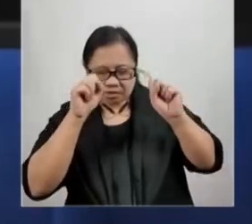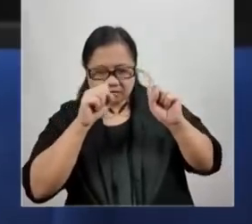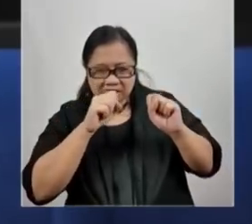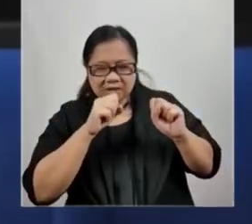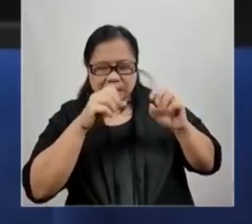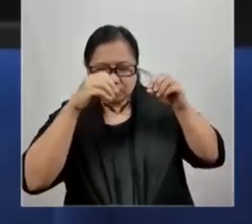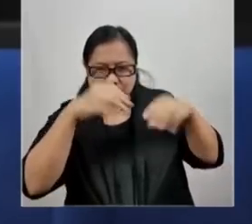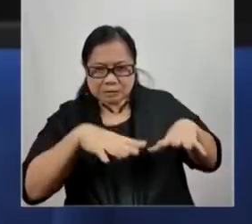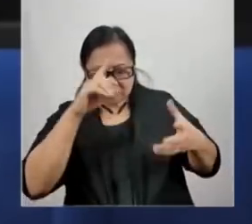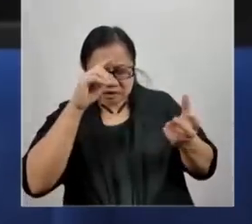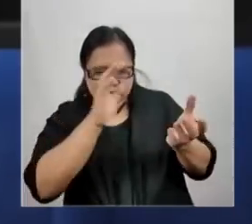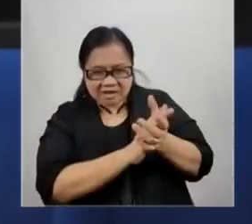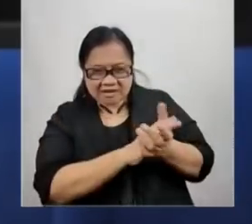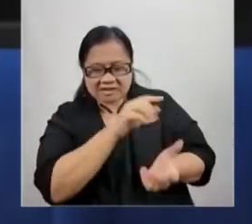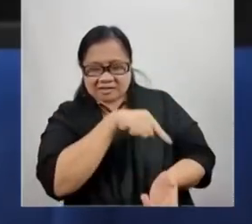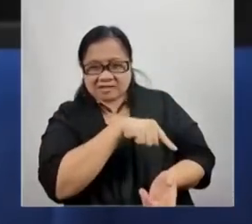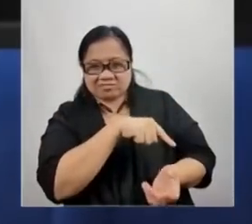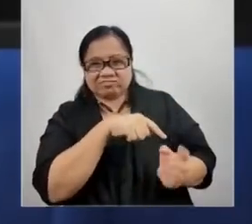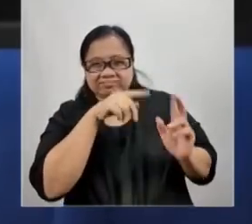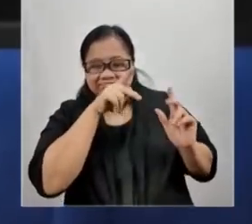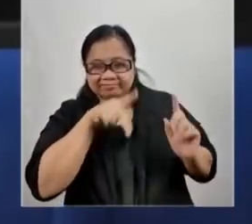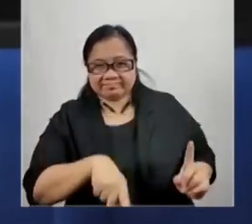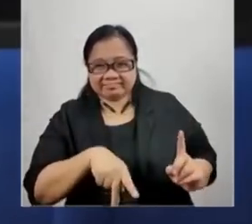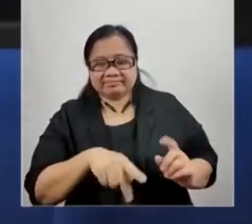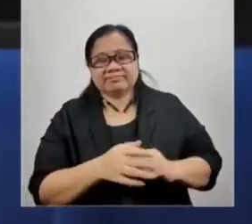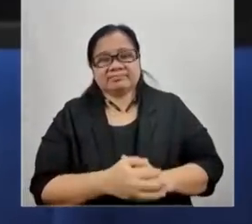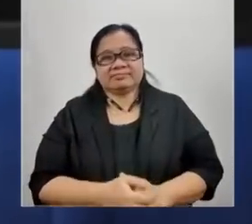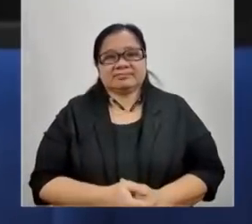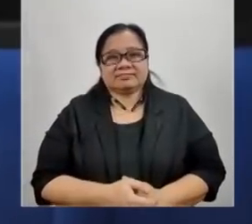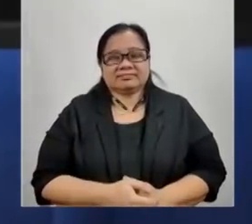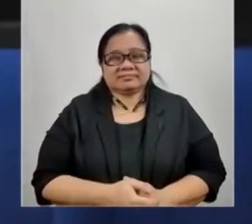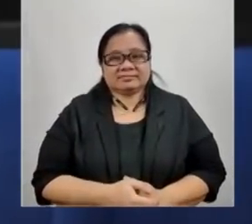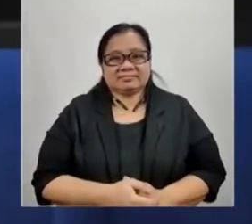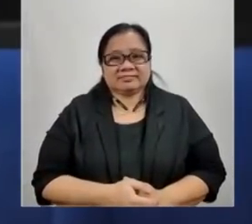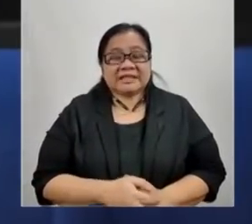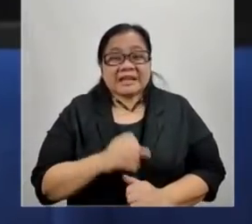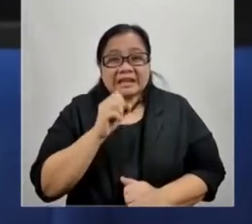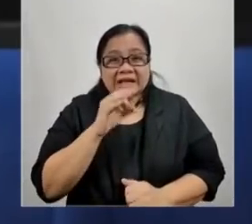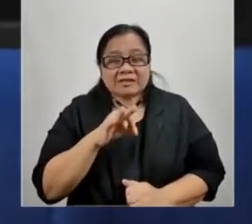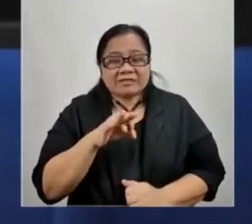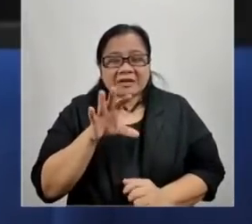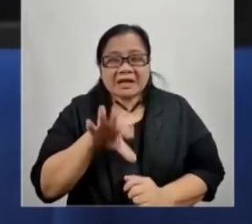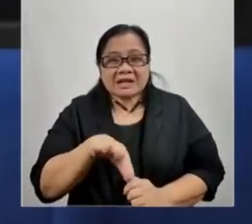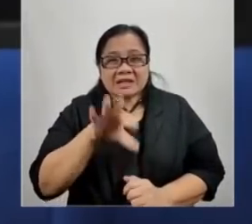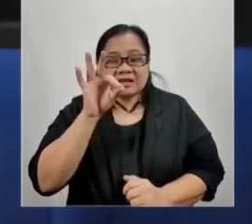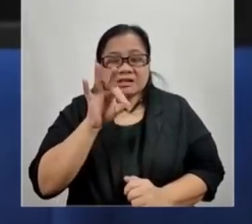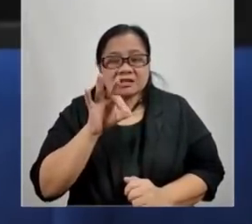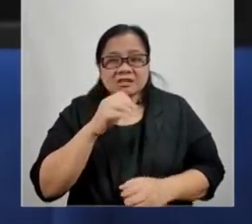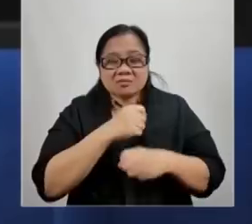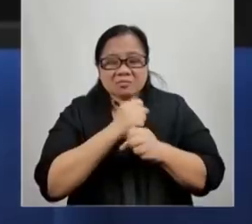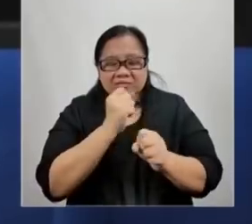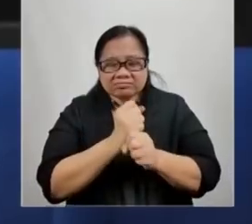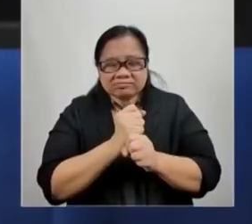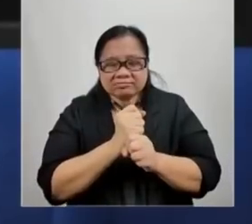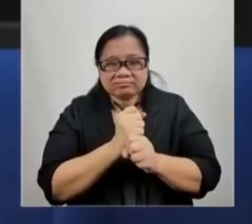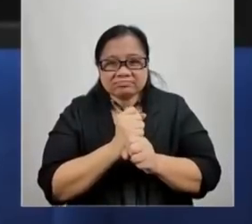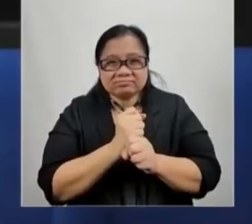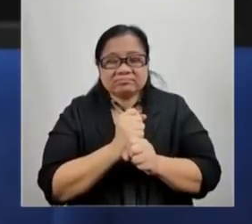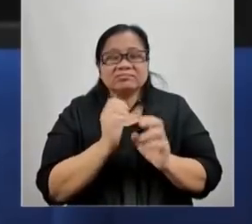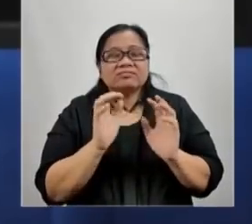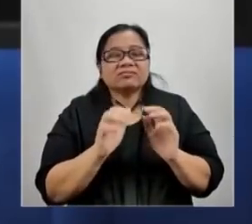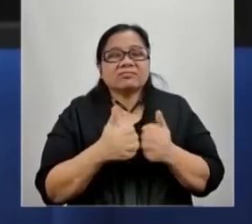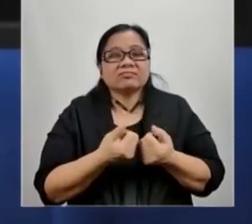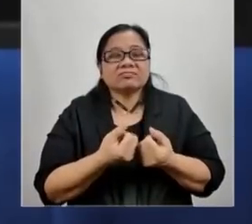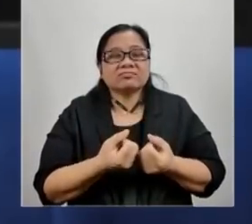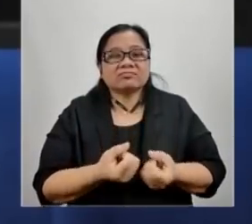negligence involved. In such a case, if such findings are made, then the only determination left will be how many heads are going to